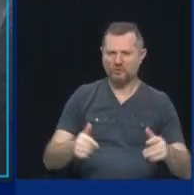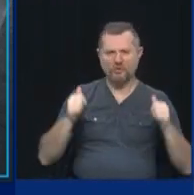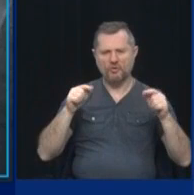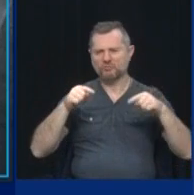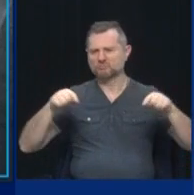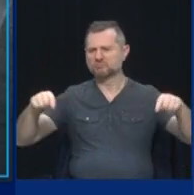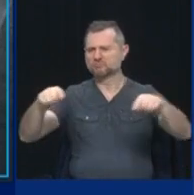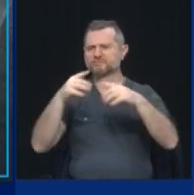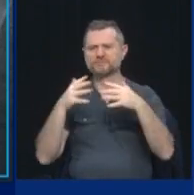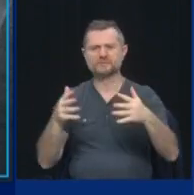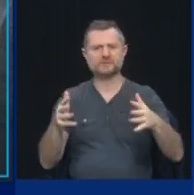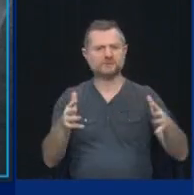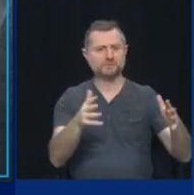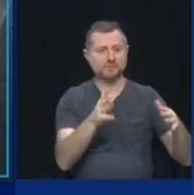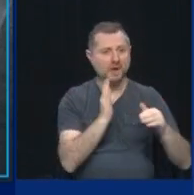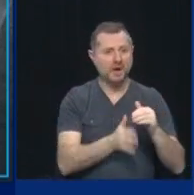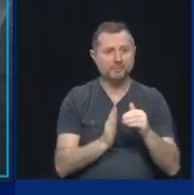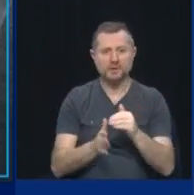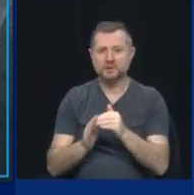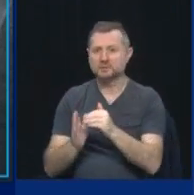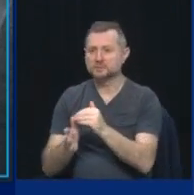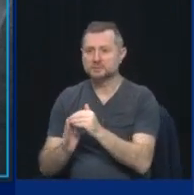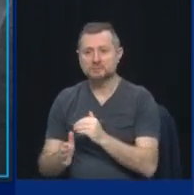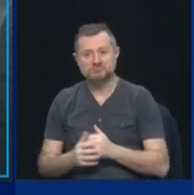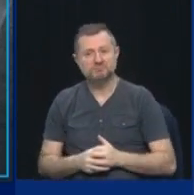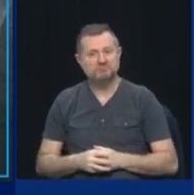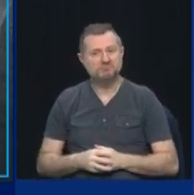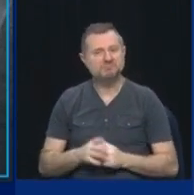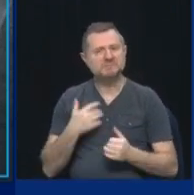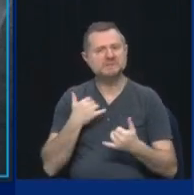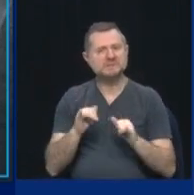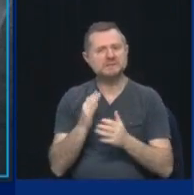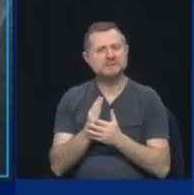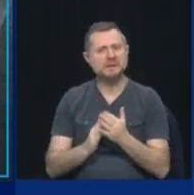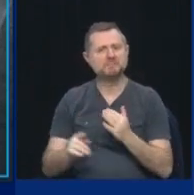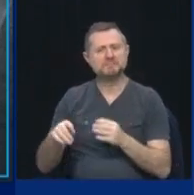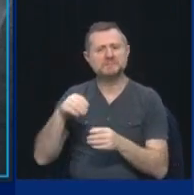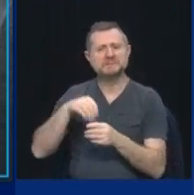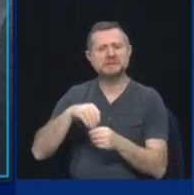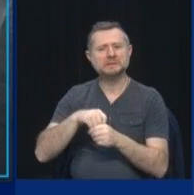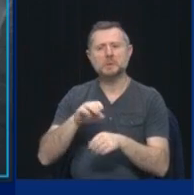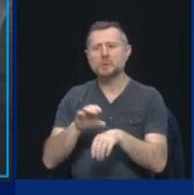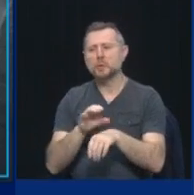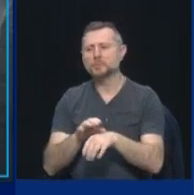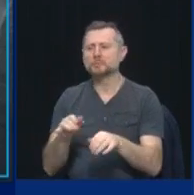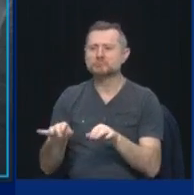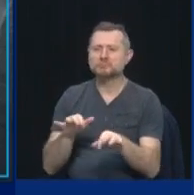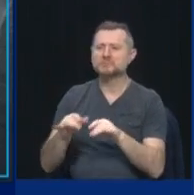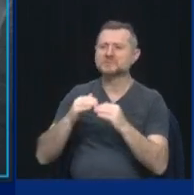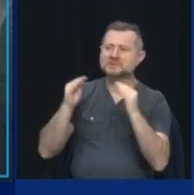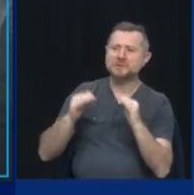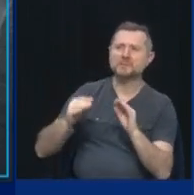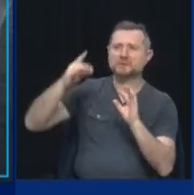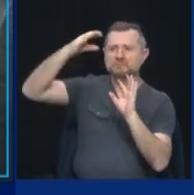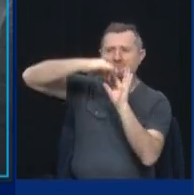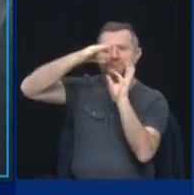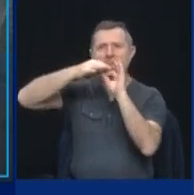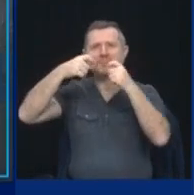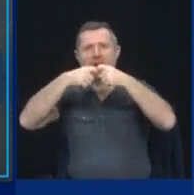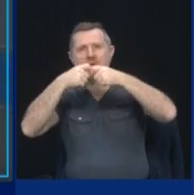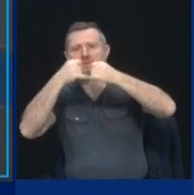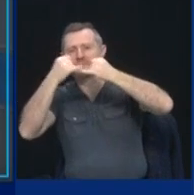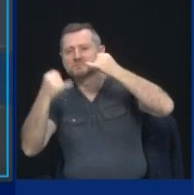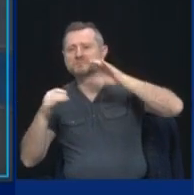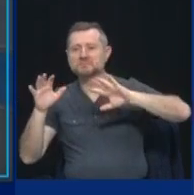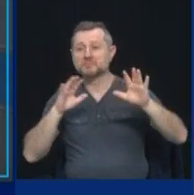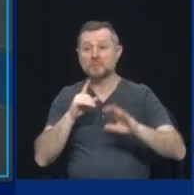complete. We still have some systems work to do, electrical systems, et cetera, but all